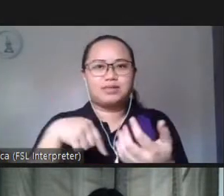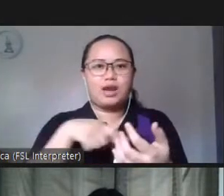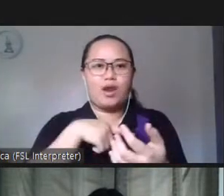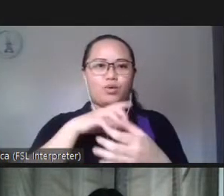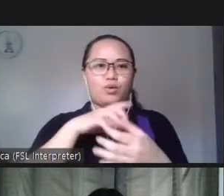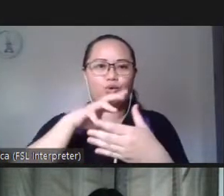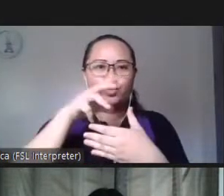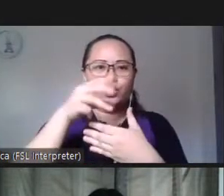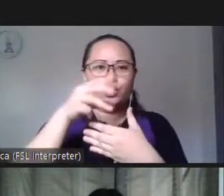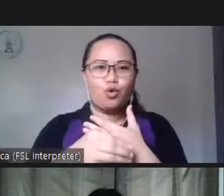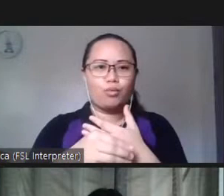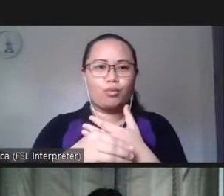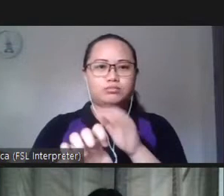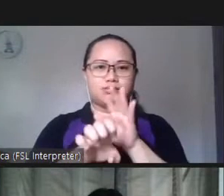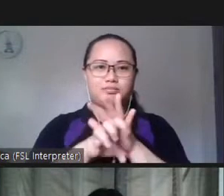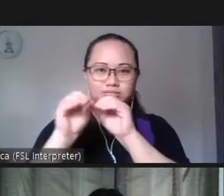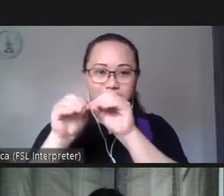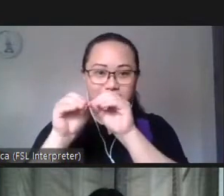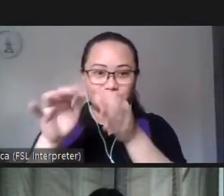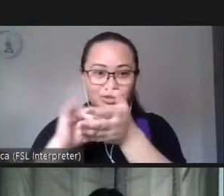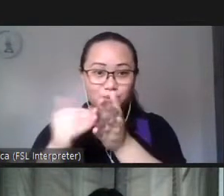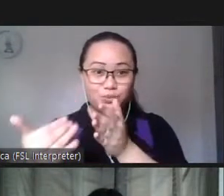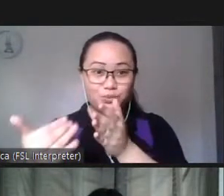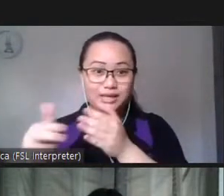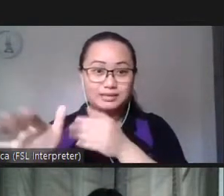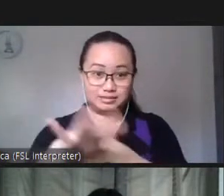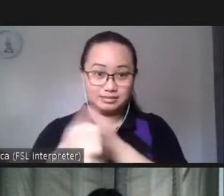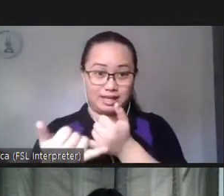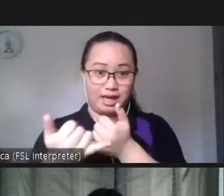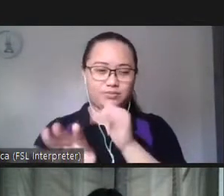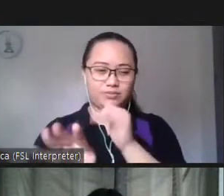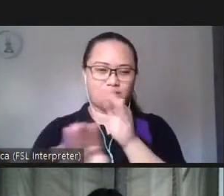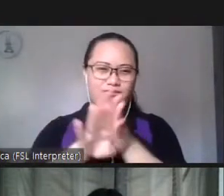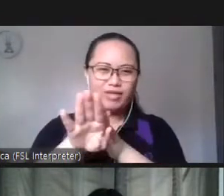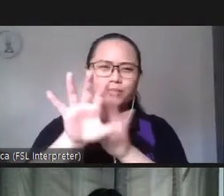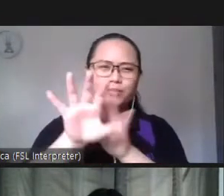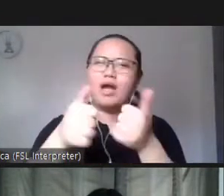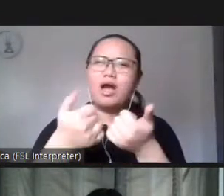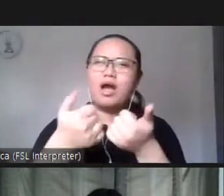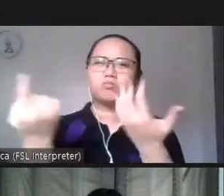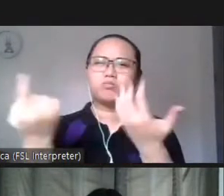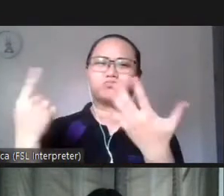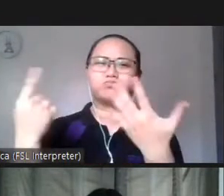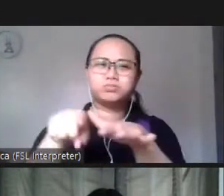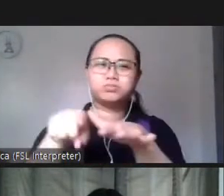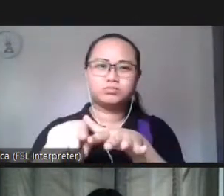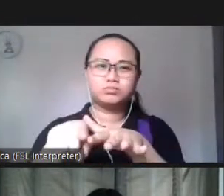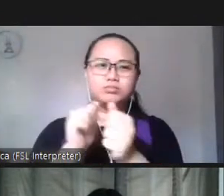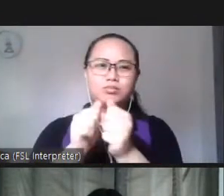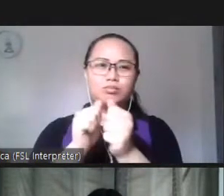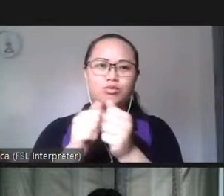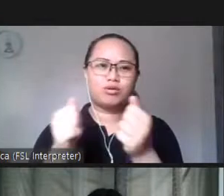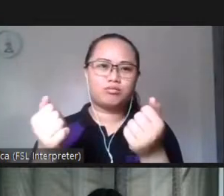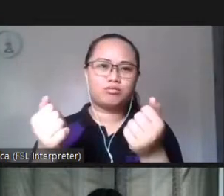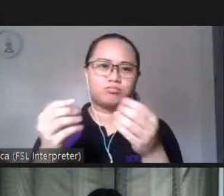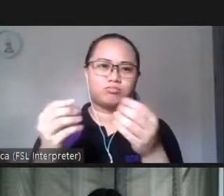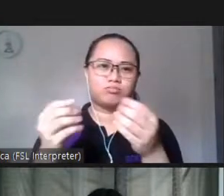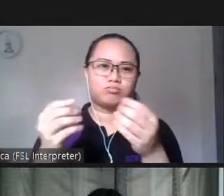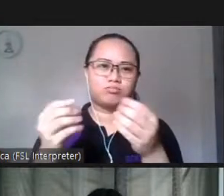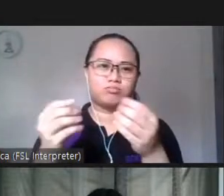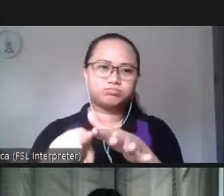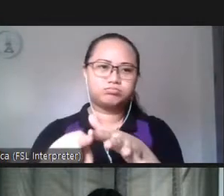teaching students not develop an inclusive attitude towards those